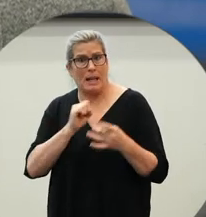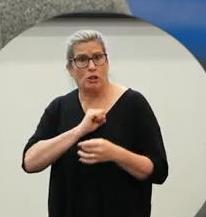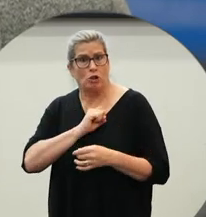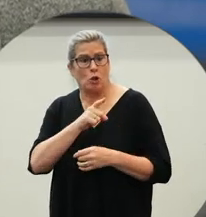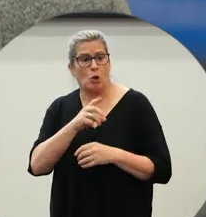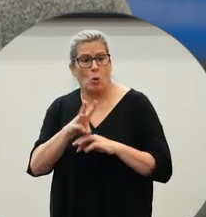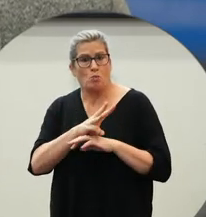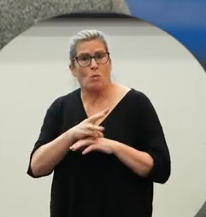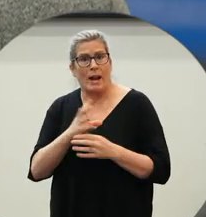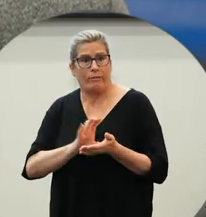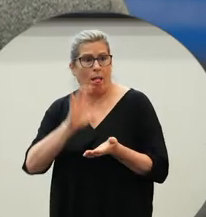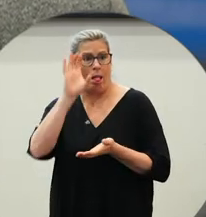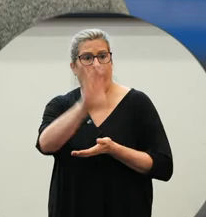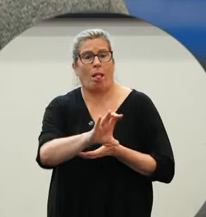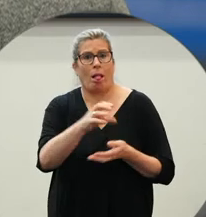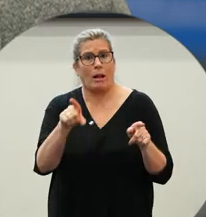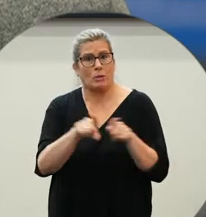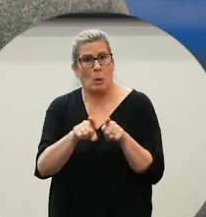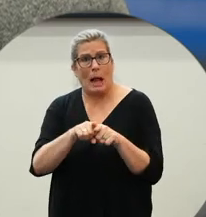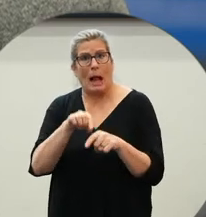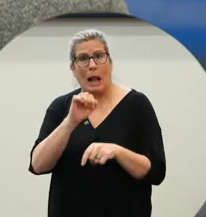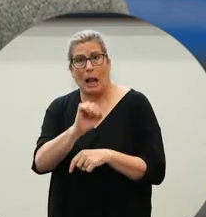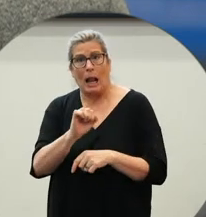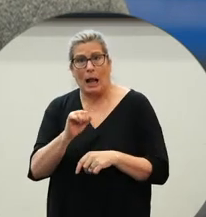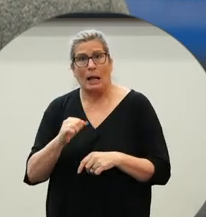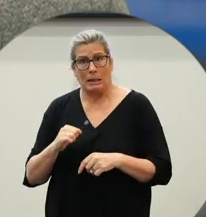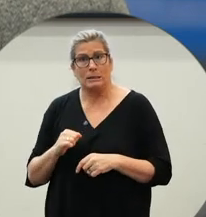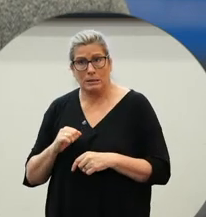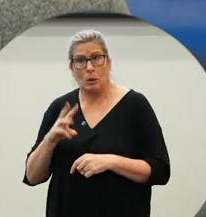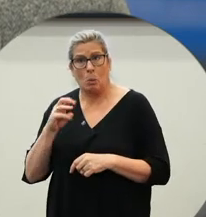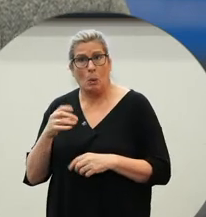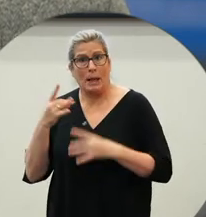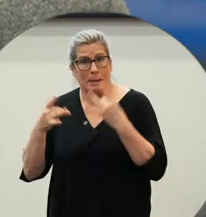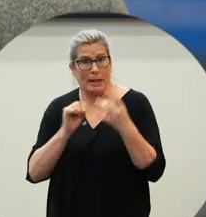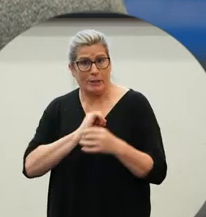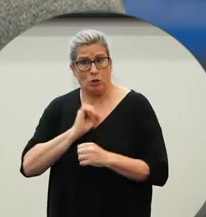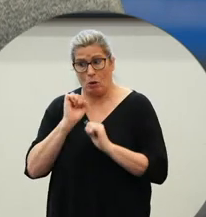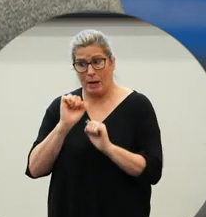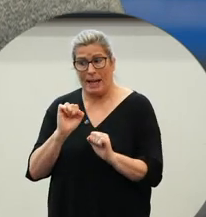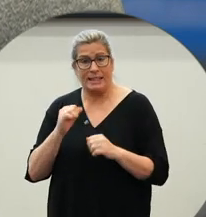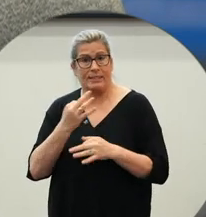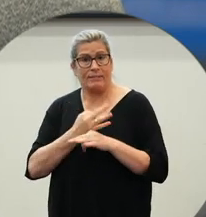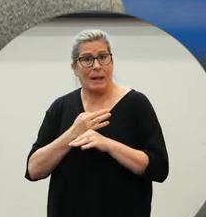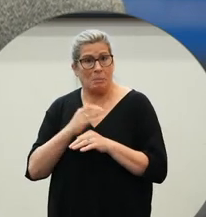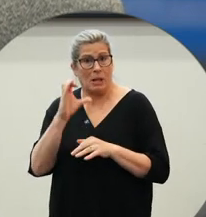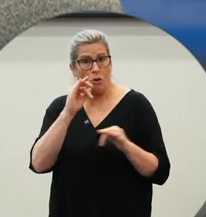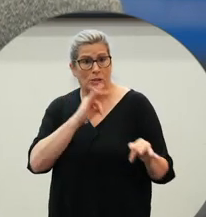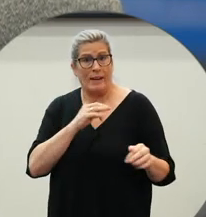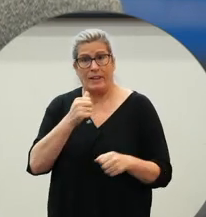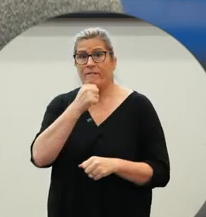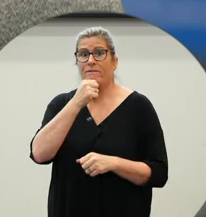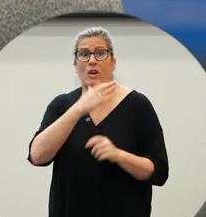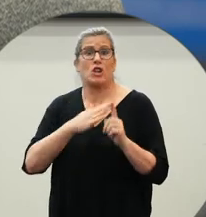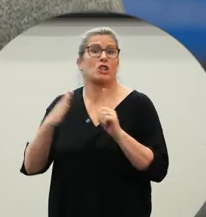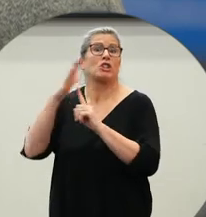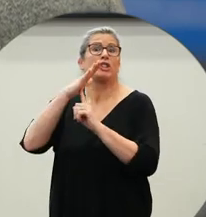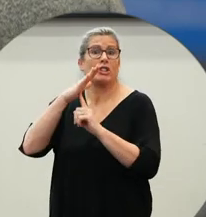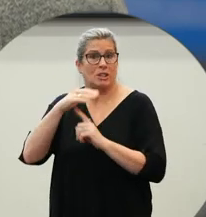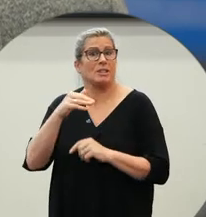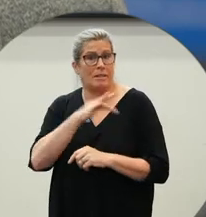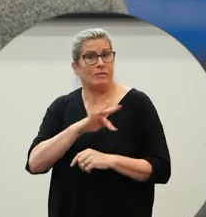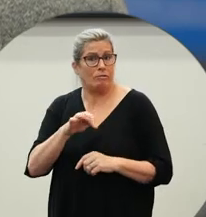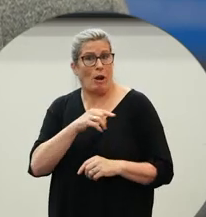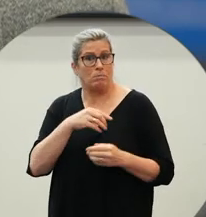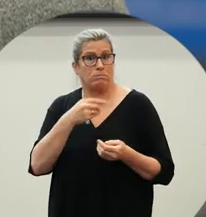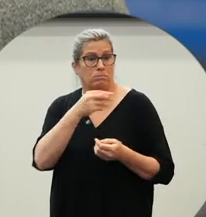gave a lump sum to his wife as well, so he made sure that his family were very well looked after from Rose. And Rose